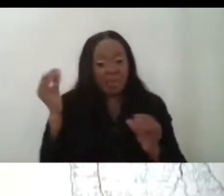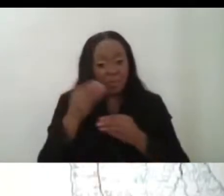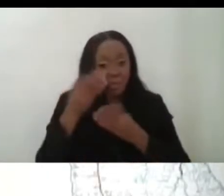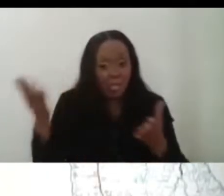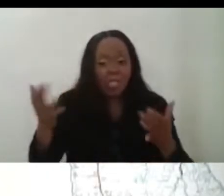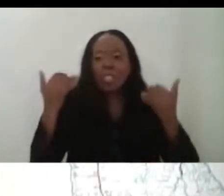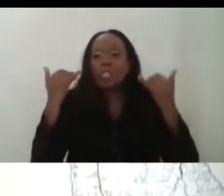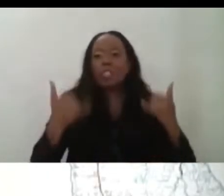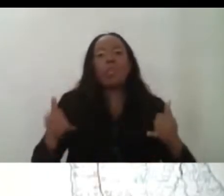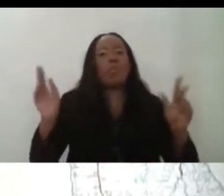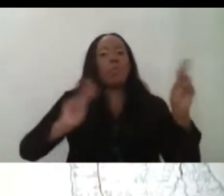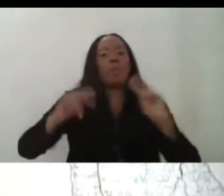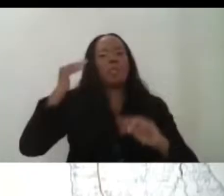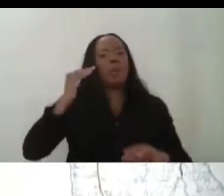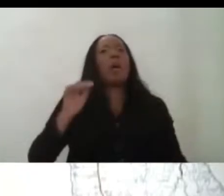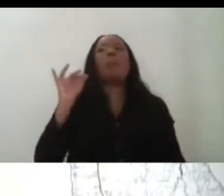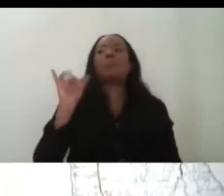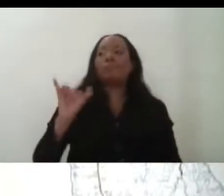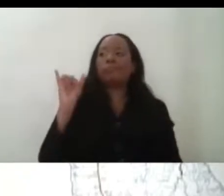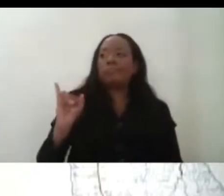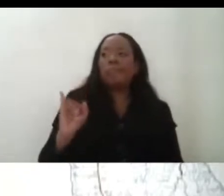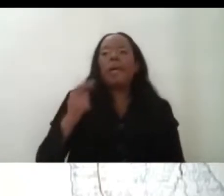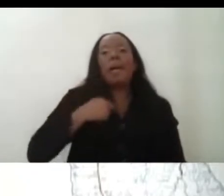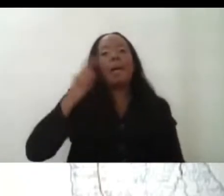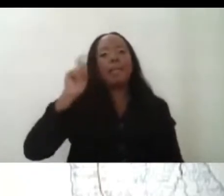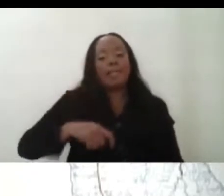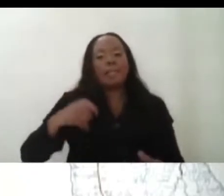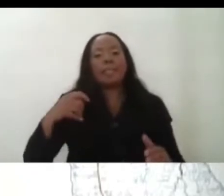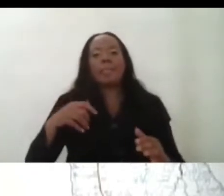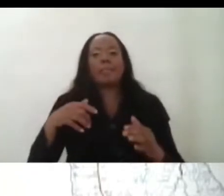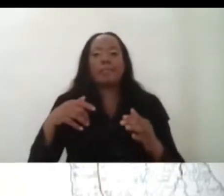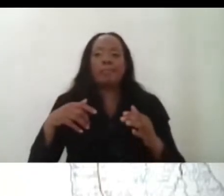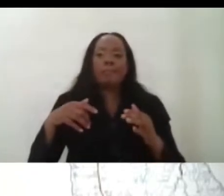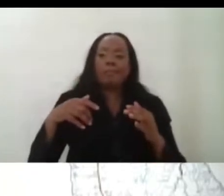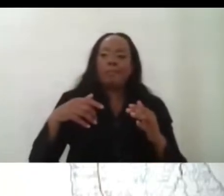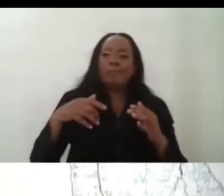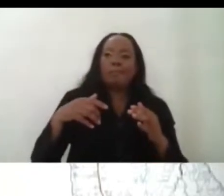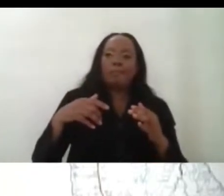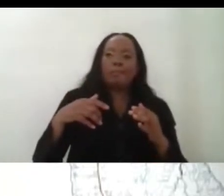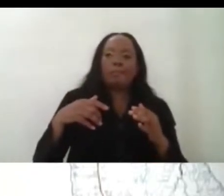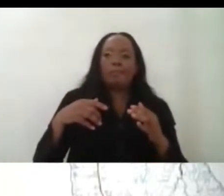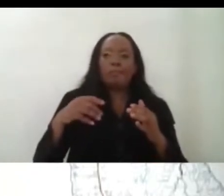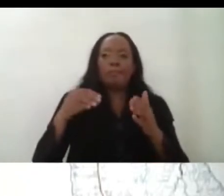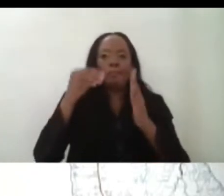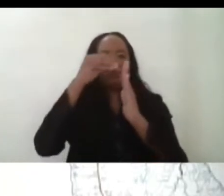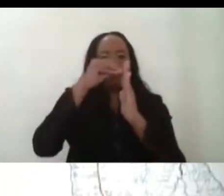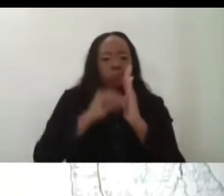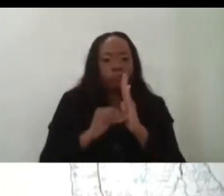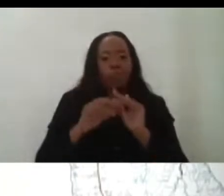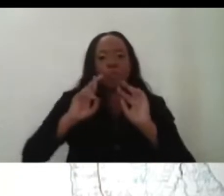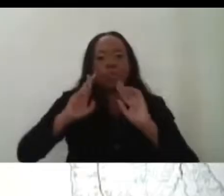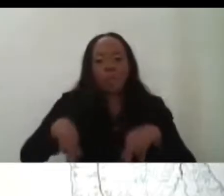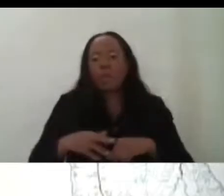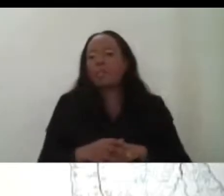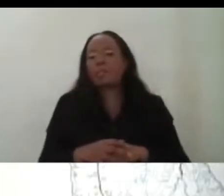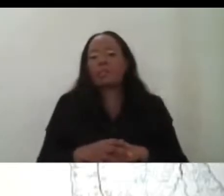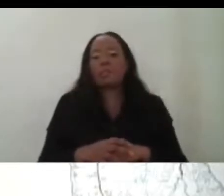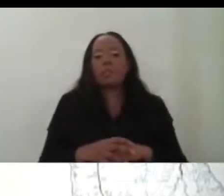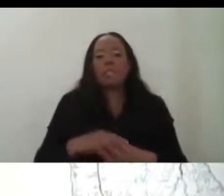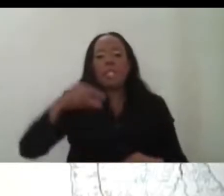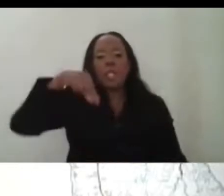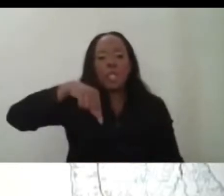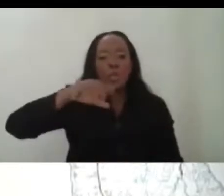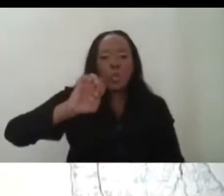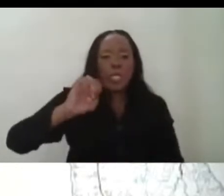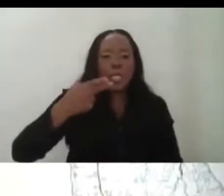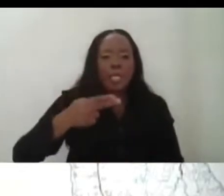set. People know what they have to report on. The hospital has to report on how much stock it has, how much, if we were cut off, how